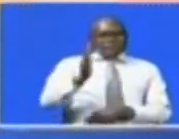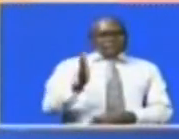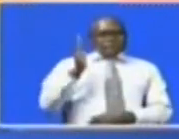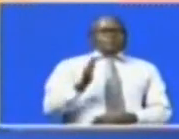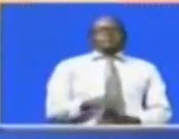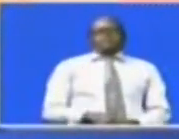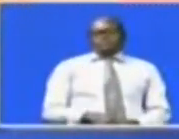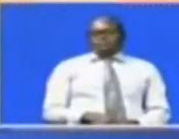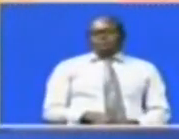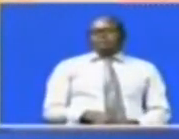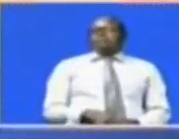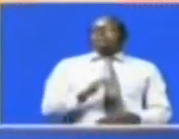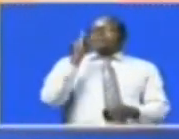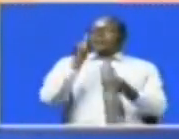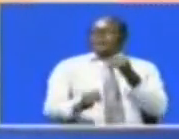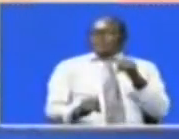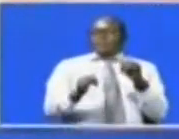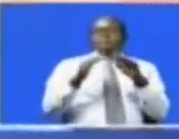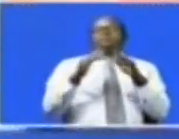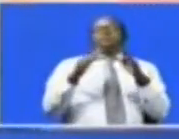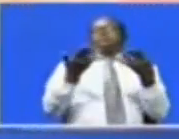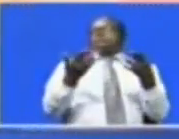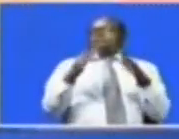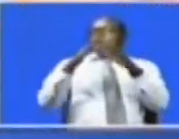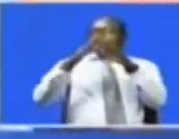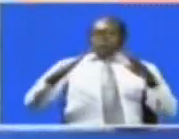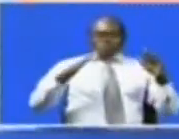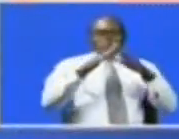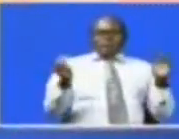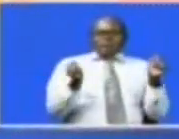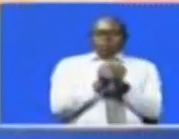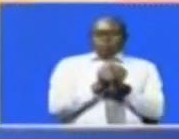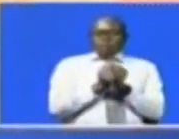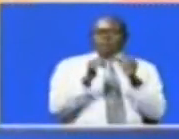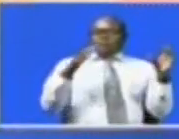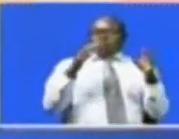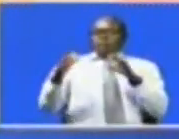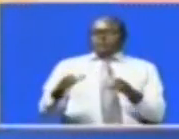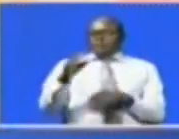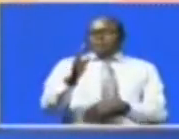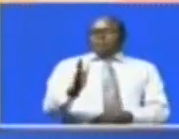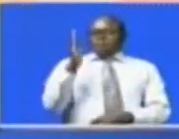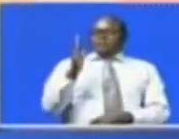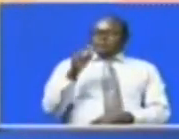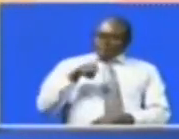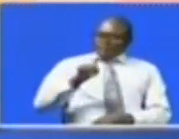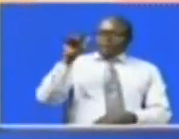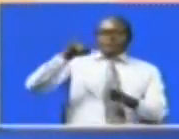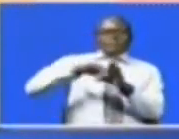agencies. Then lastly, Nyumba Kumi. Where Mr. Kreide, community policing, where Mr. Kreide